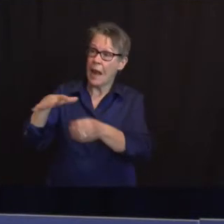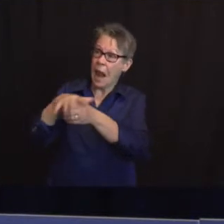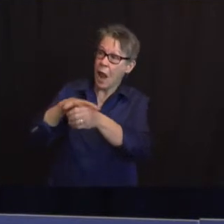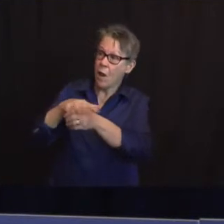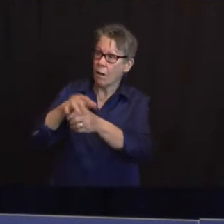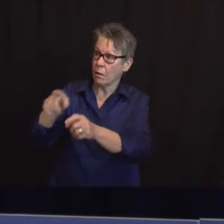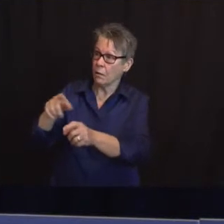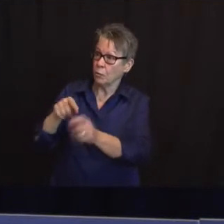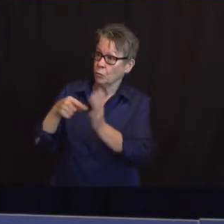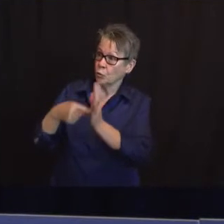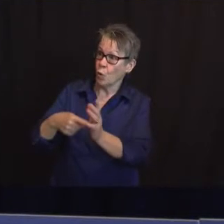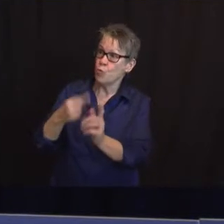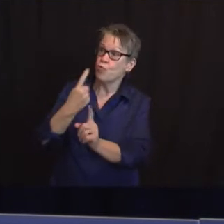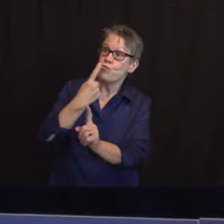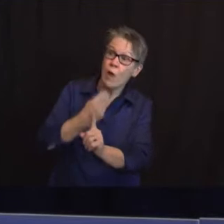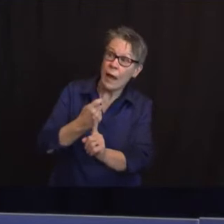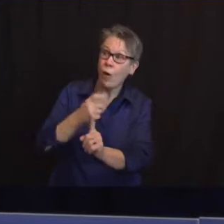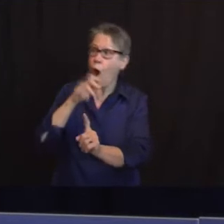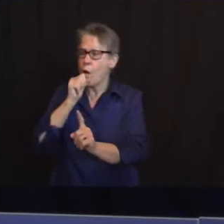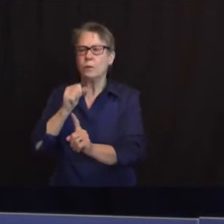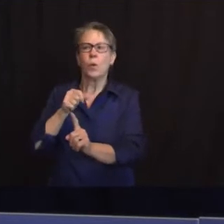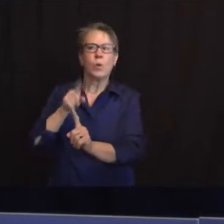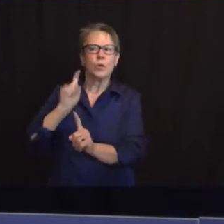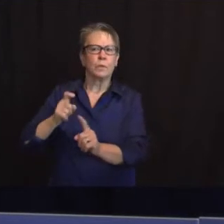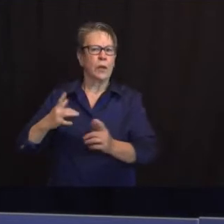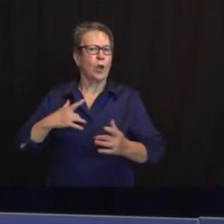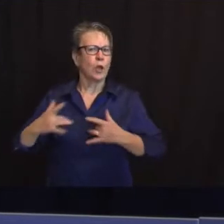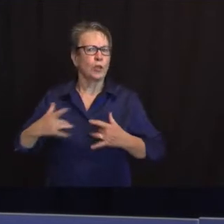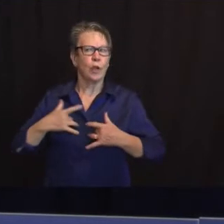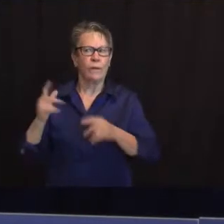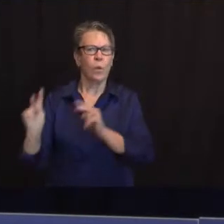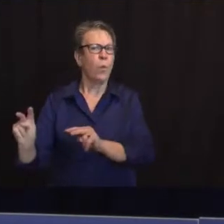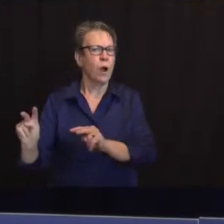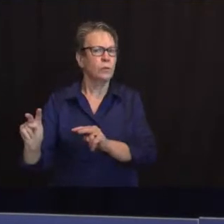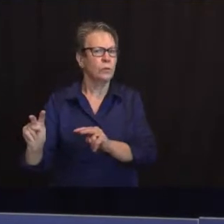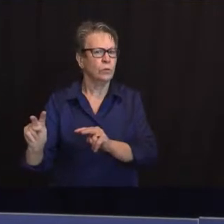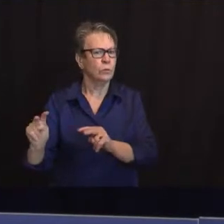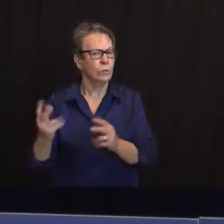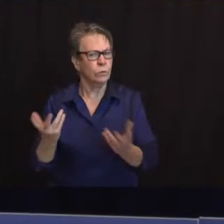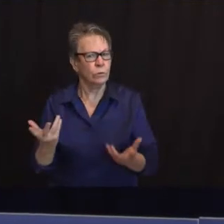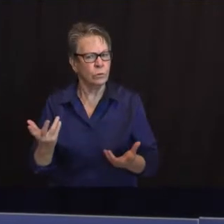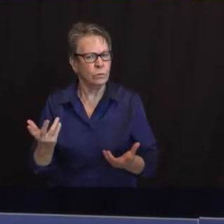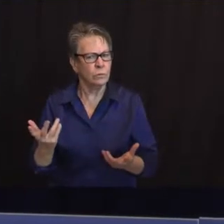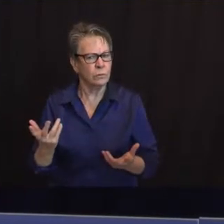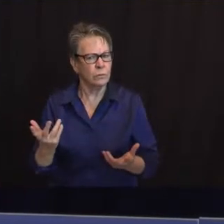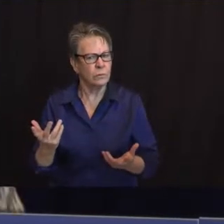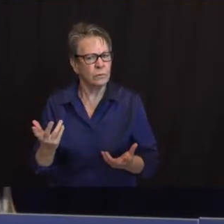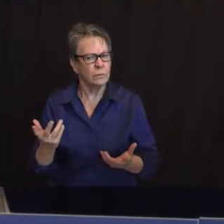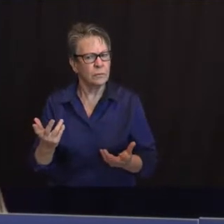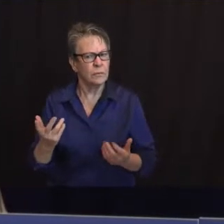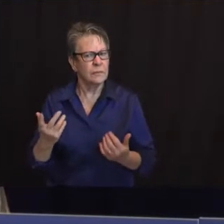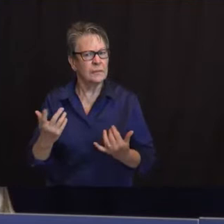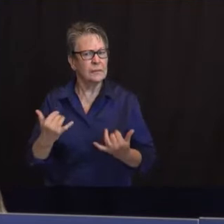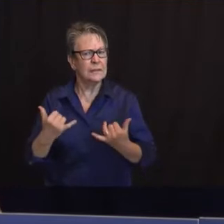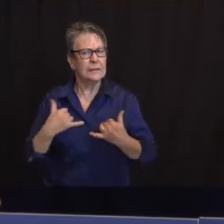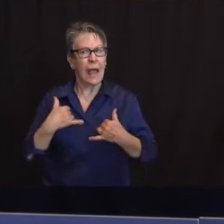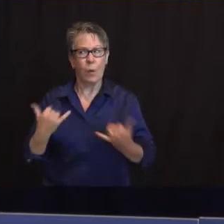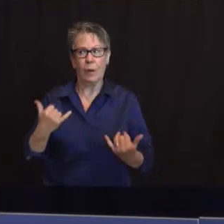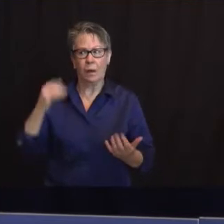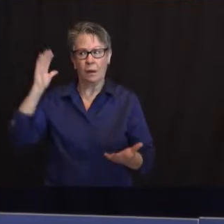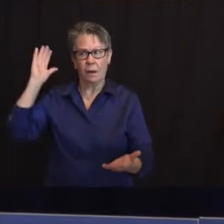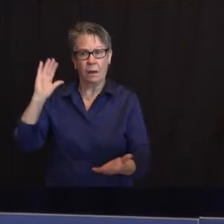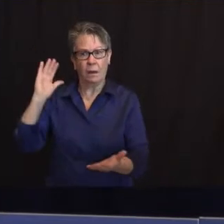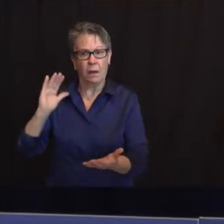impact that by our own personal behaviors and moving it down as we did to yellow just a month